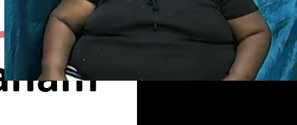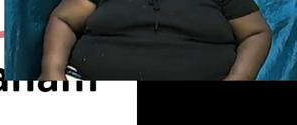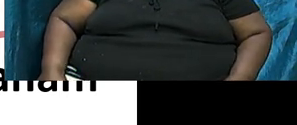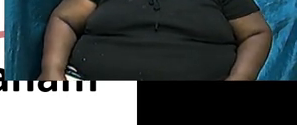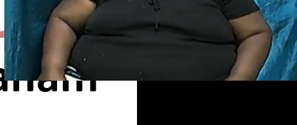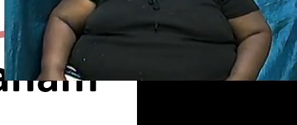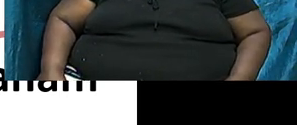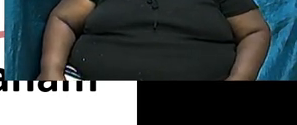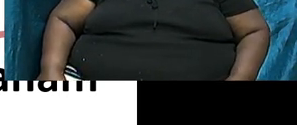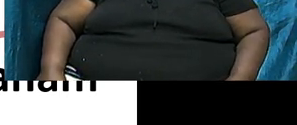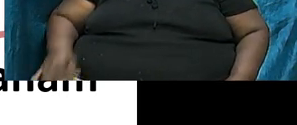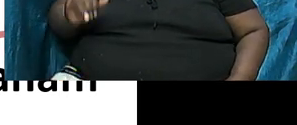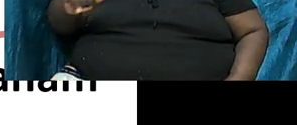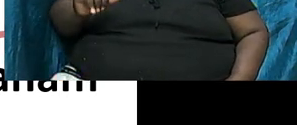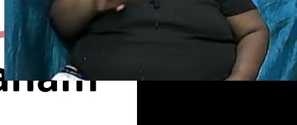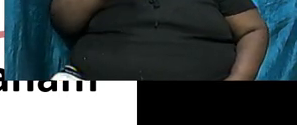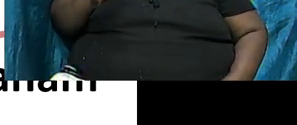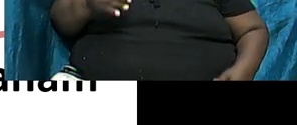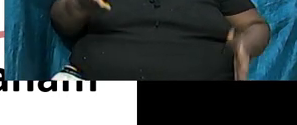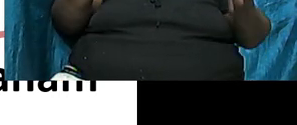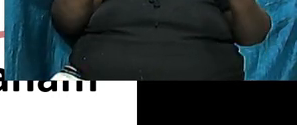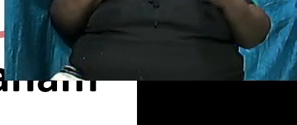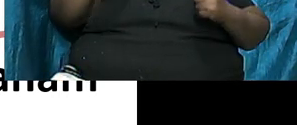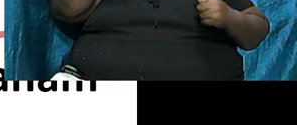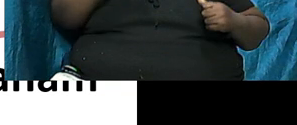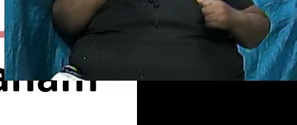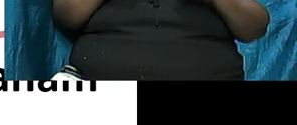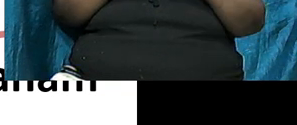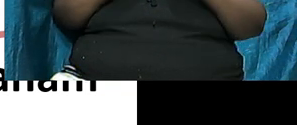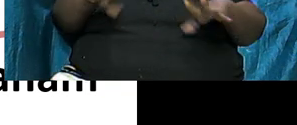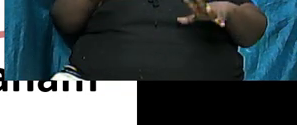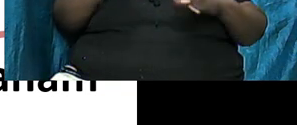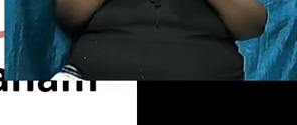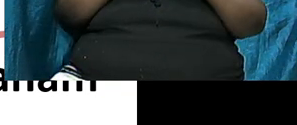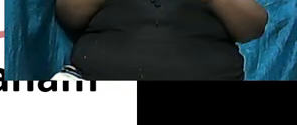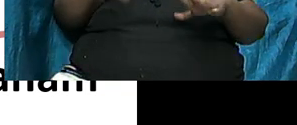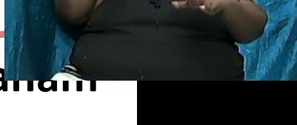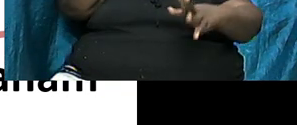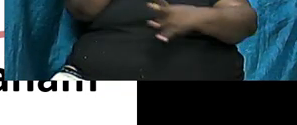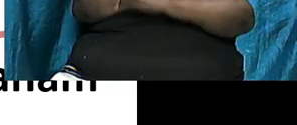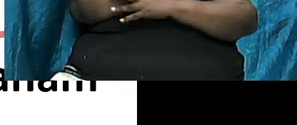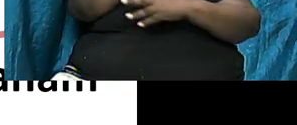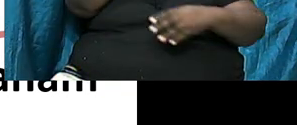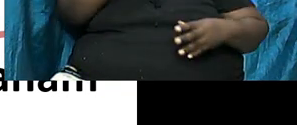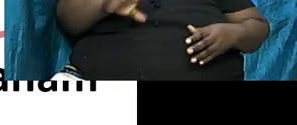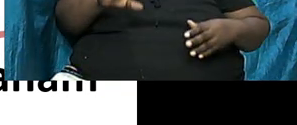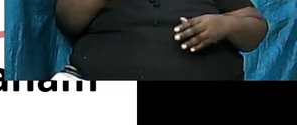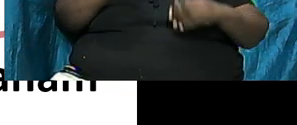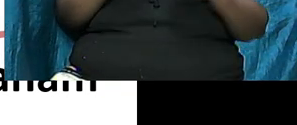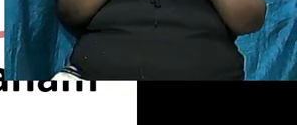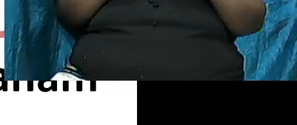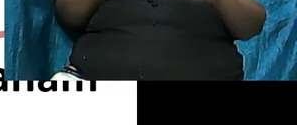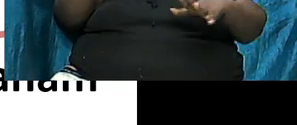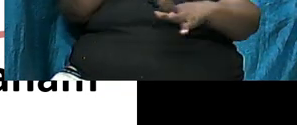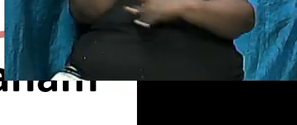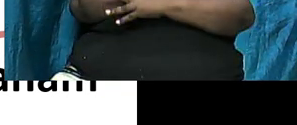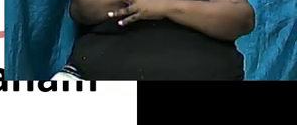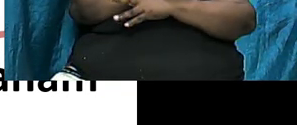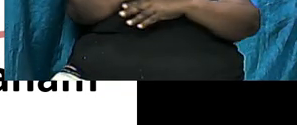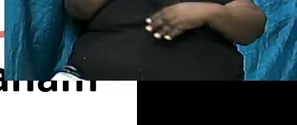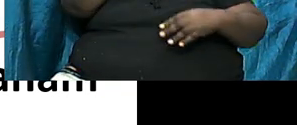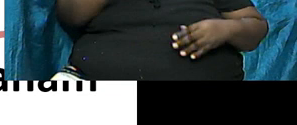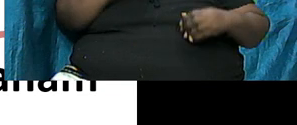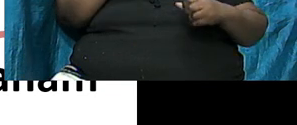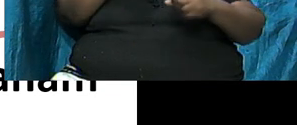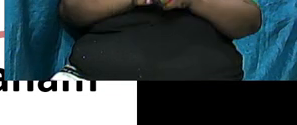So That Is To Come Also God Promised To Bless Abraham And That God Did God Promised To Make His Name Great And